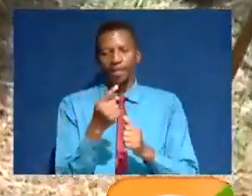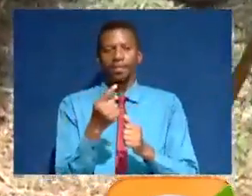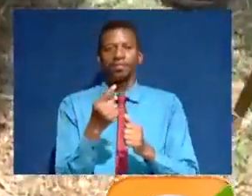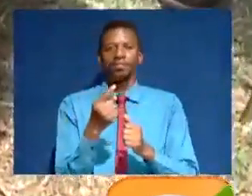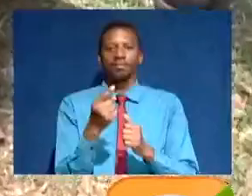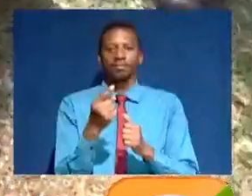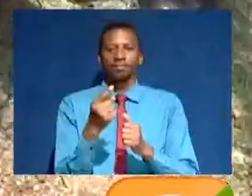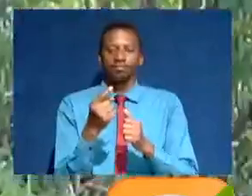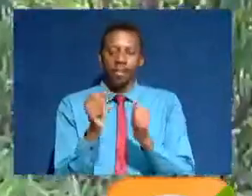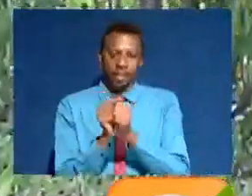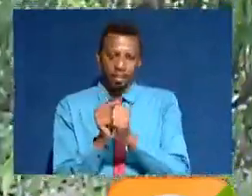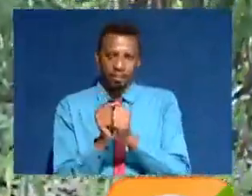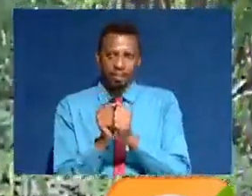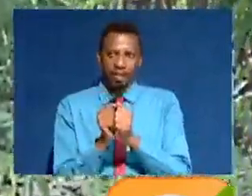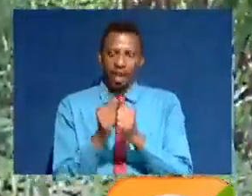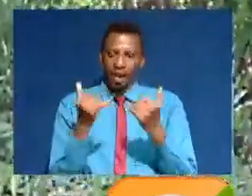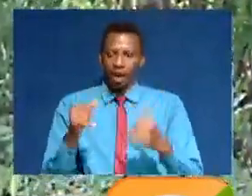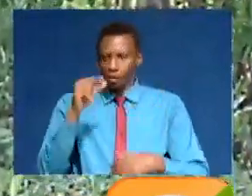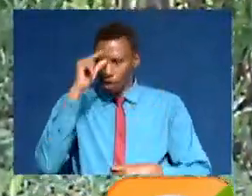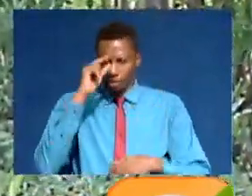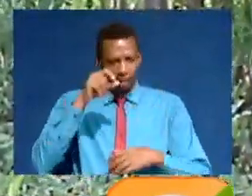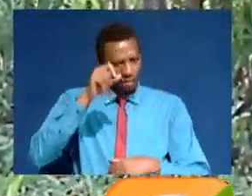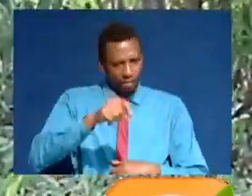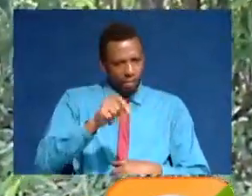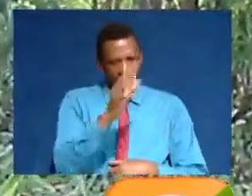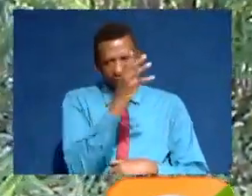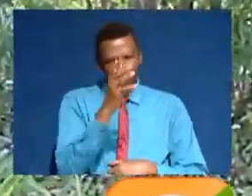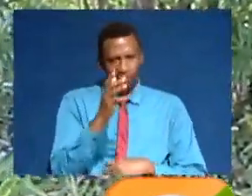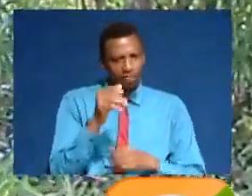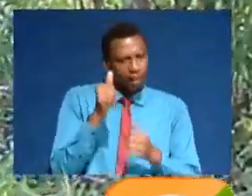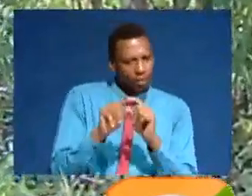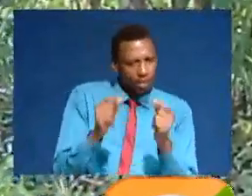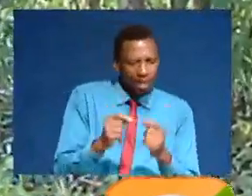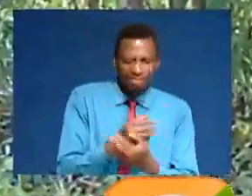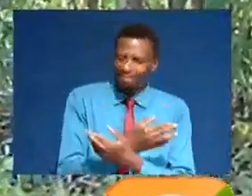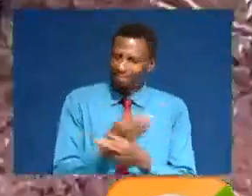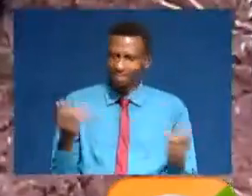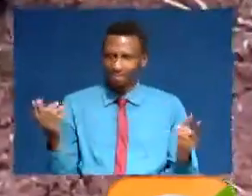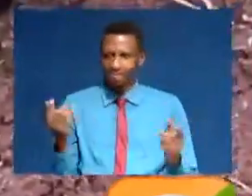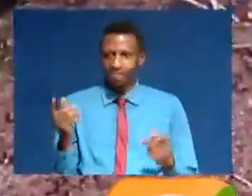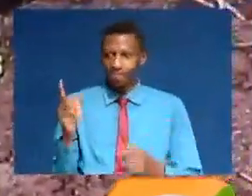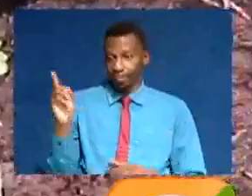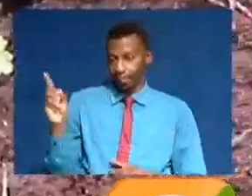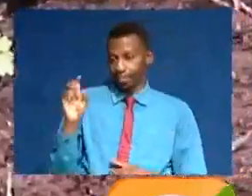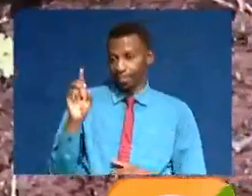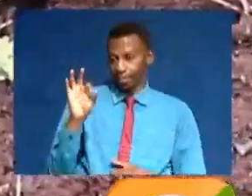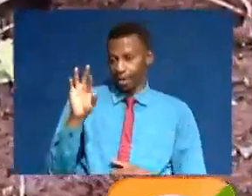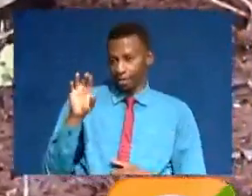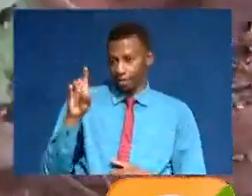the species notwithstanding. Fred Onyango has been planting trees for nearly